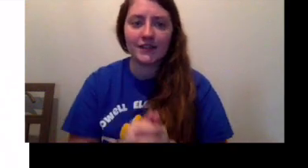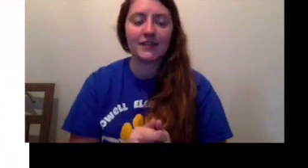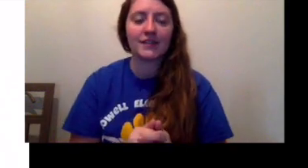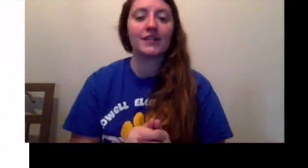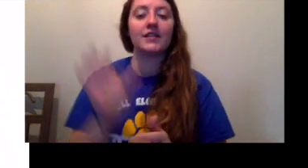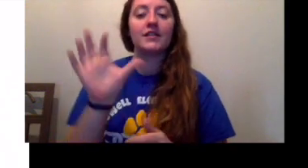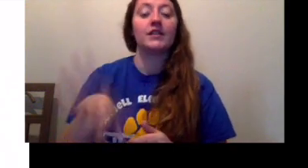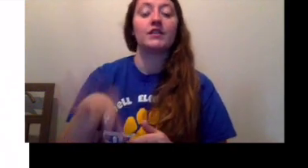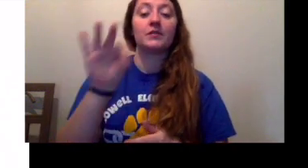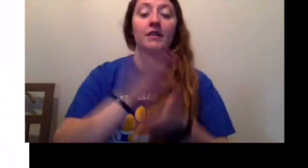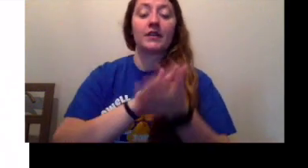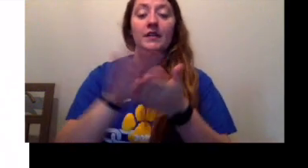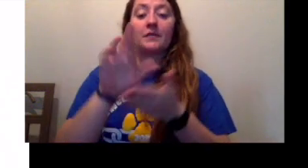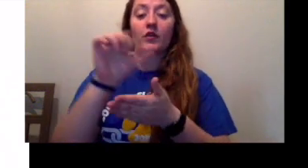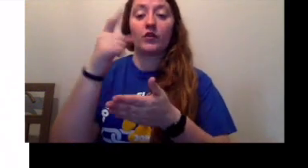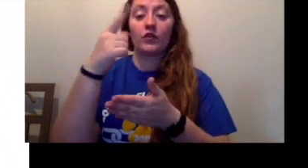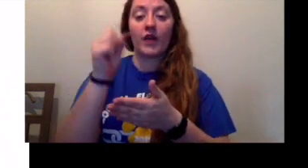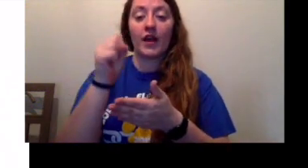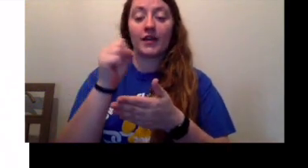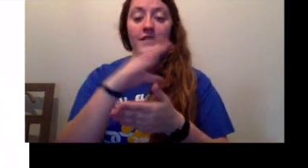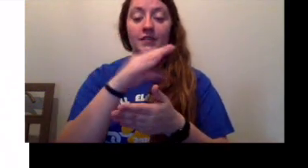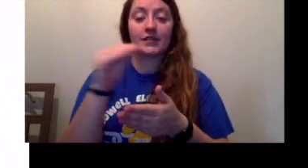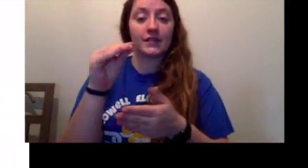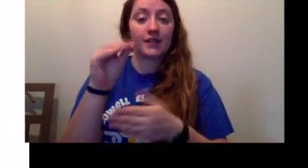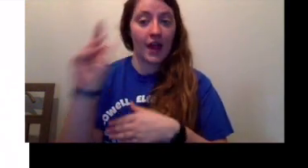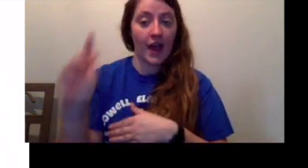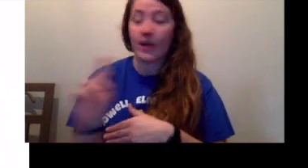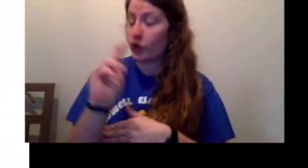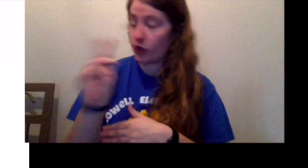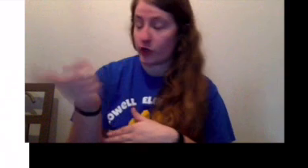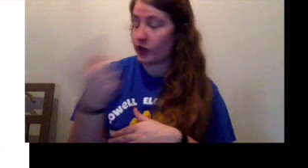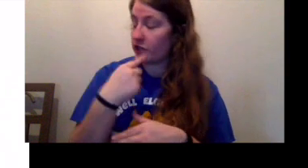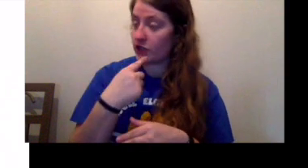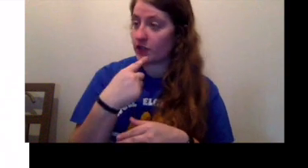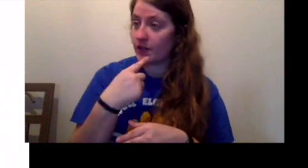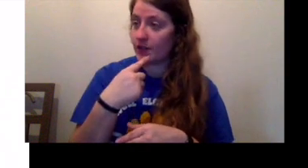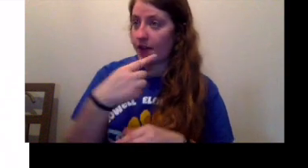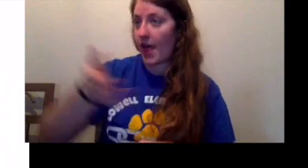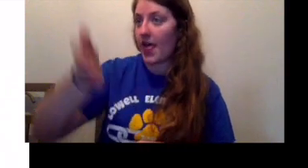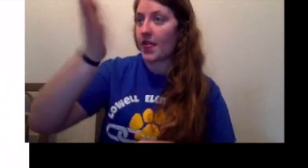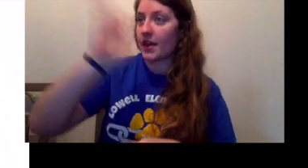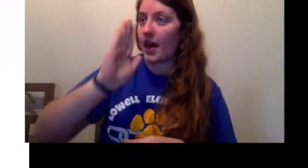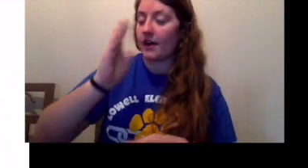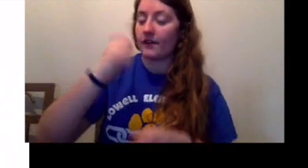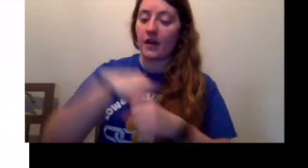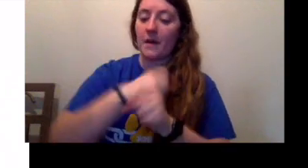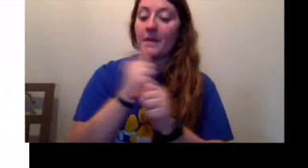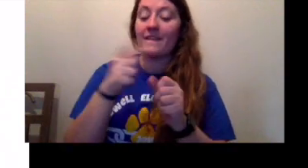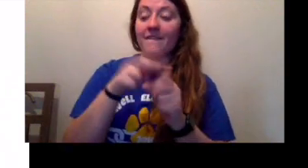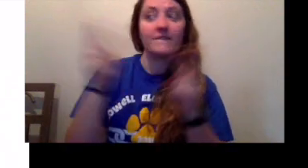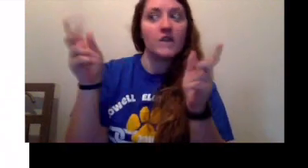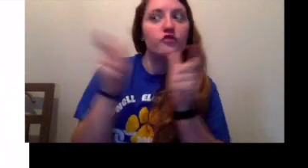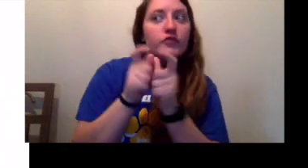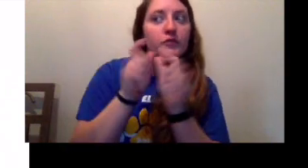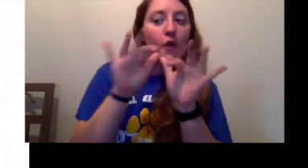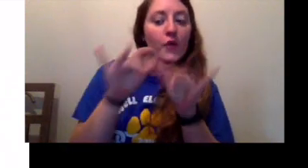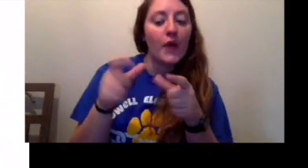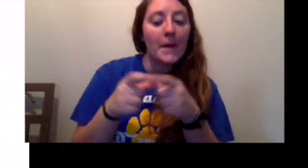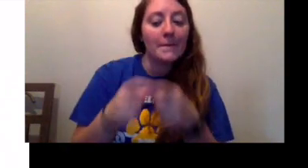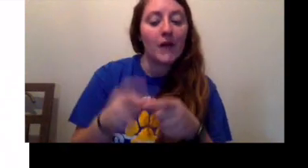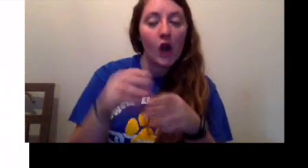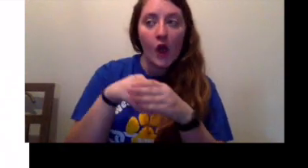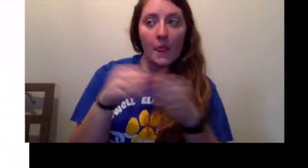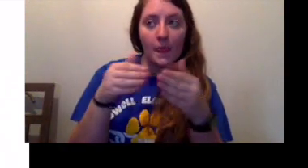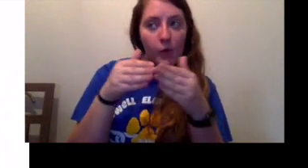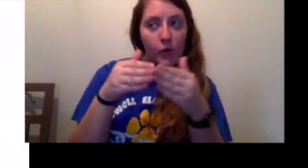cleaning rags. And Kirsty, she added, the god of thunder made a very small rain shower in the corner of the